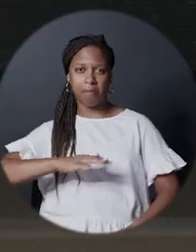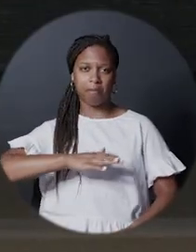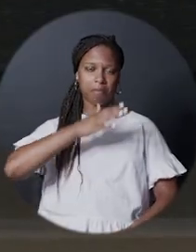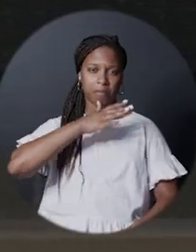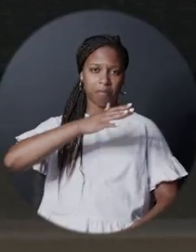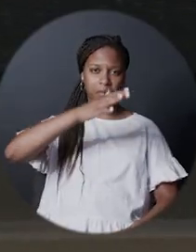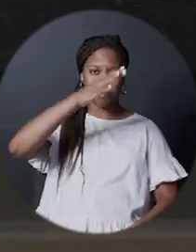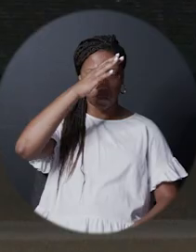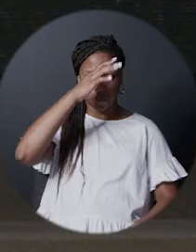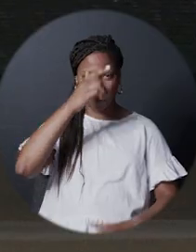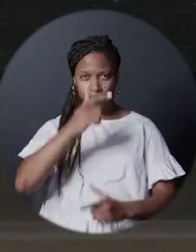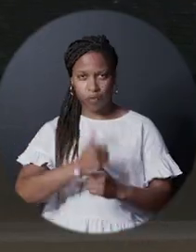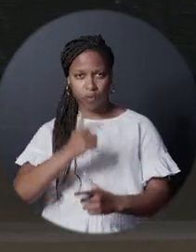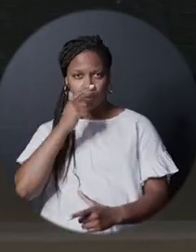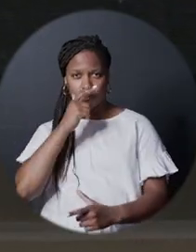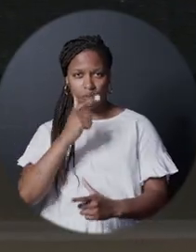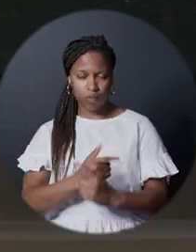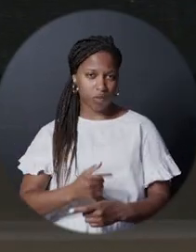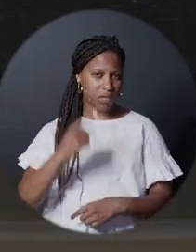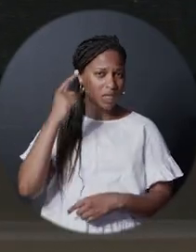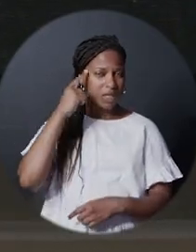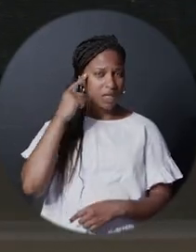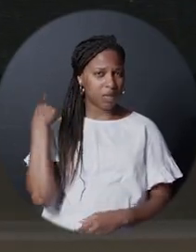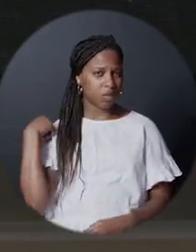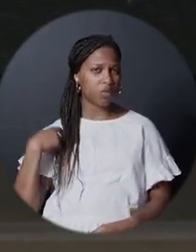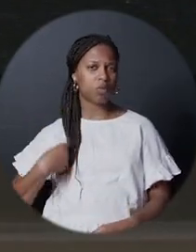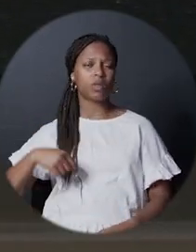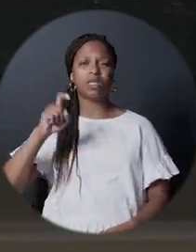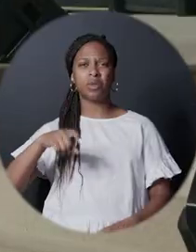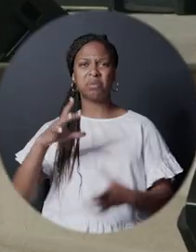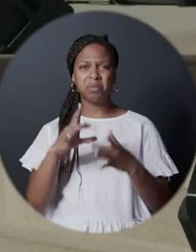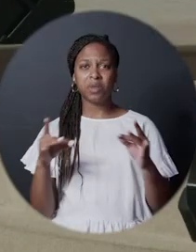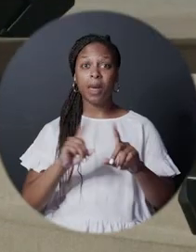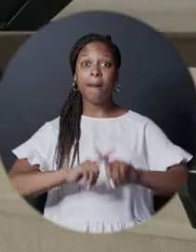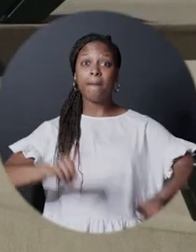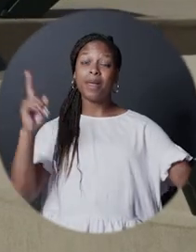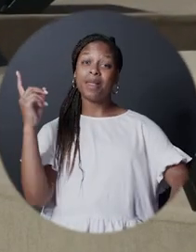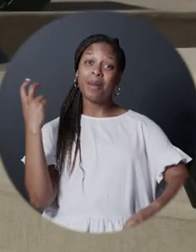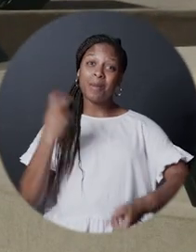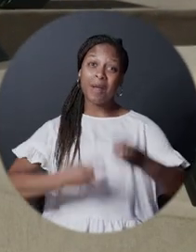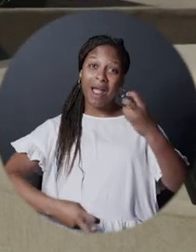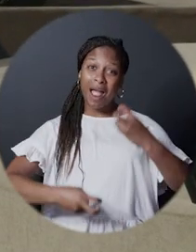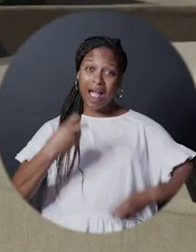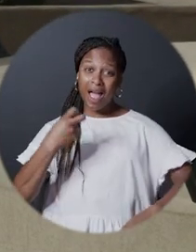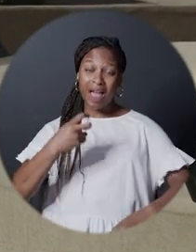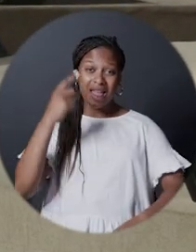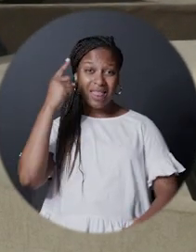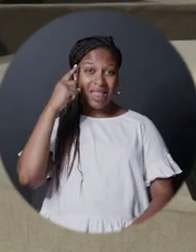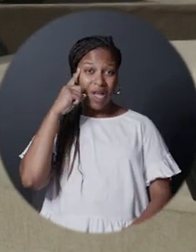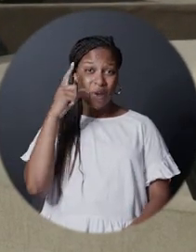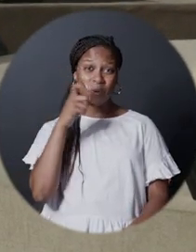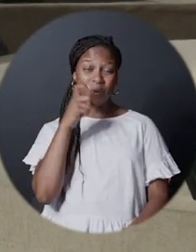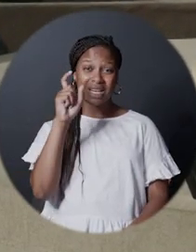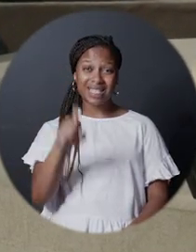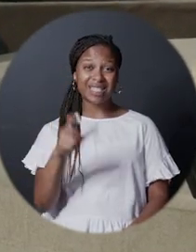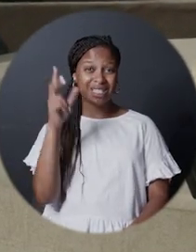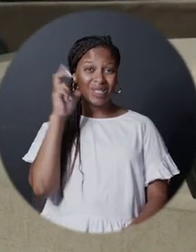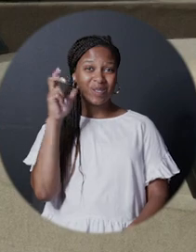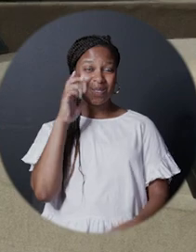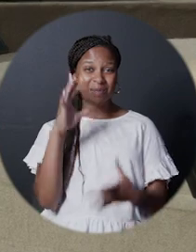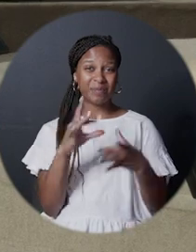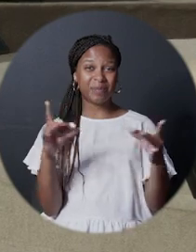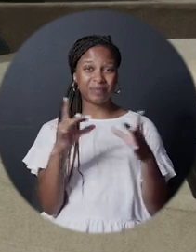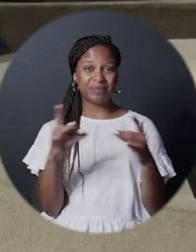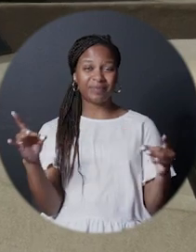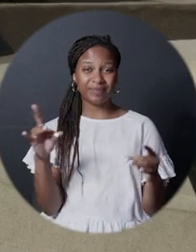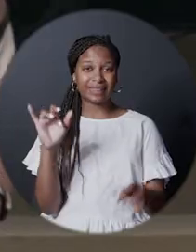my mother, my sister, my brother. Right now, most people in the world are thinking, who needs to hear this message? But the problem with thinking about